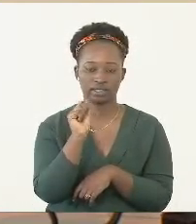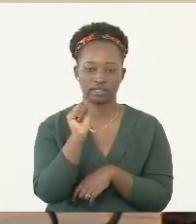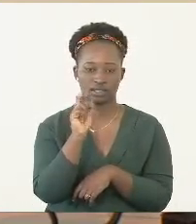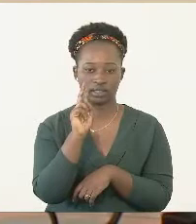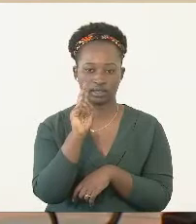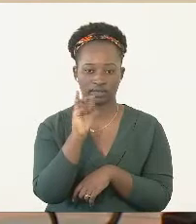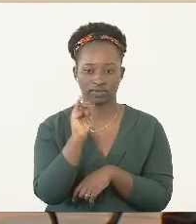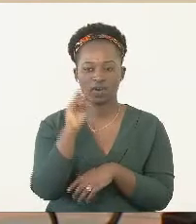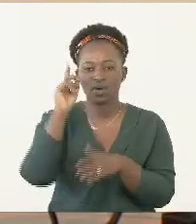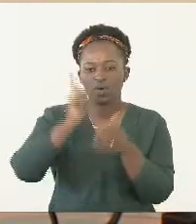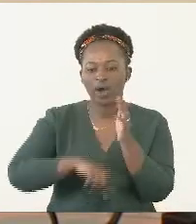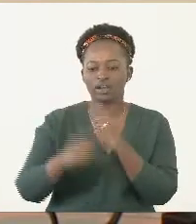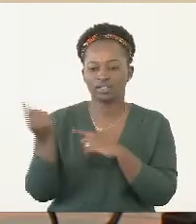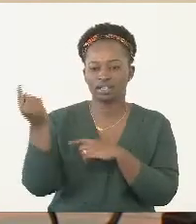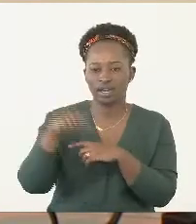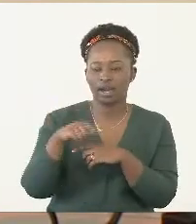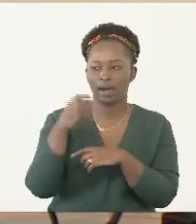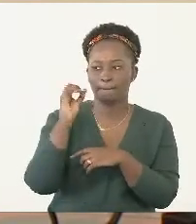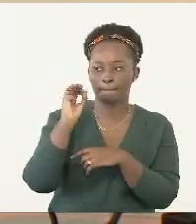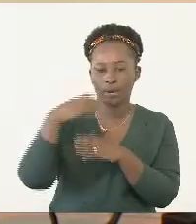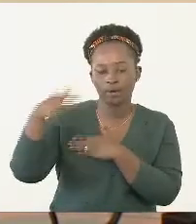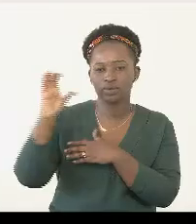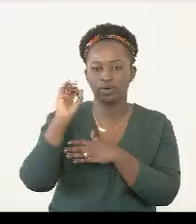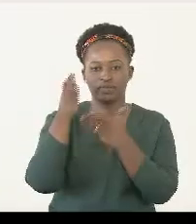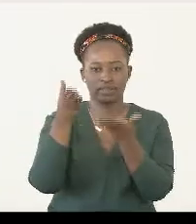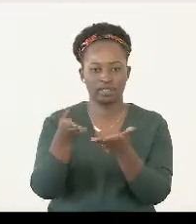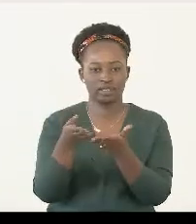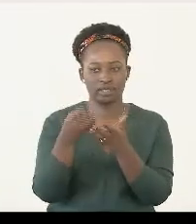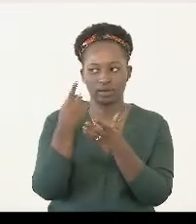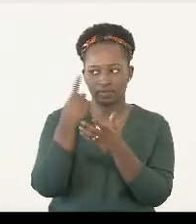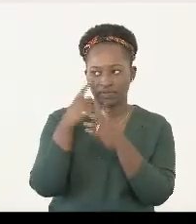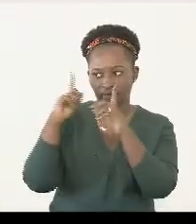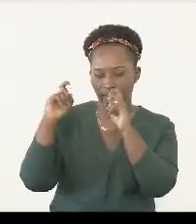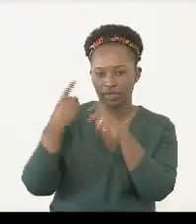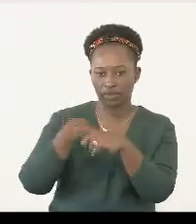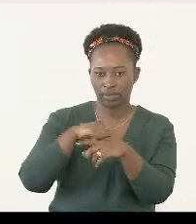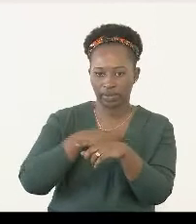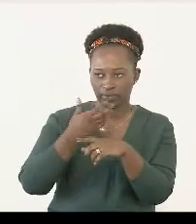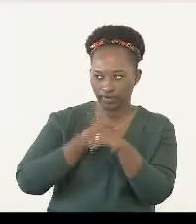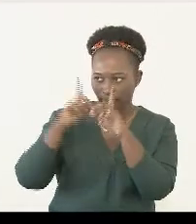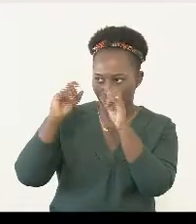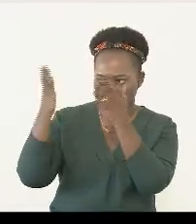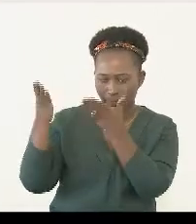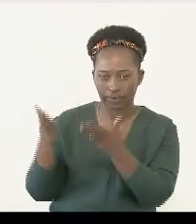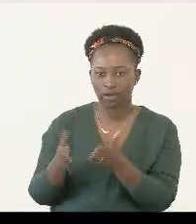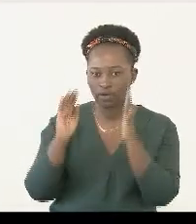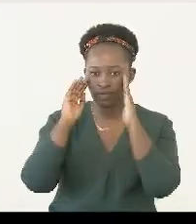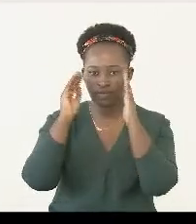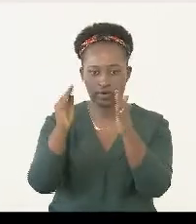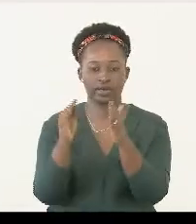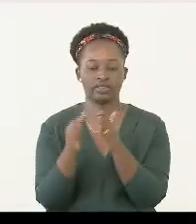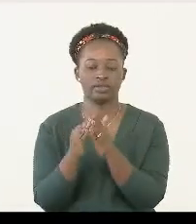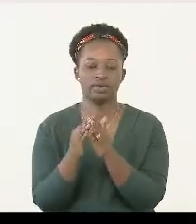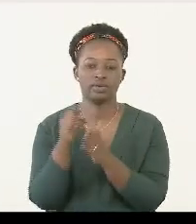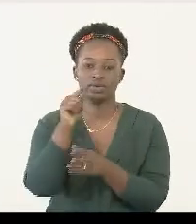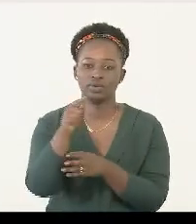come out of this experiment? So from the images we have here, if you can check, as we focus on the slide,